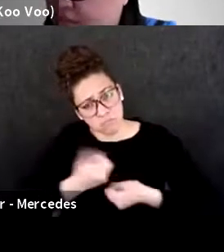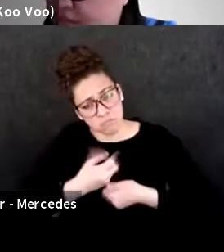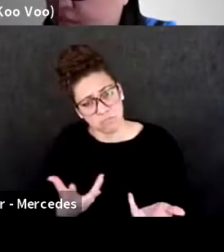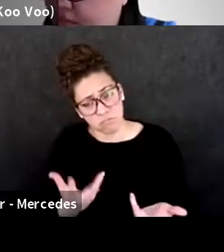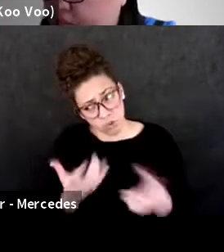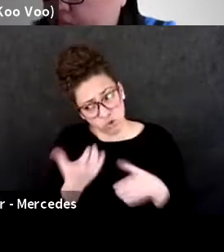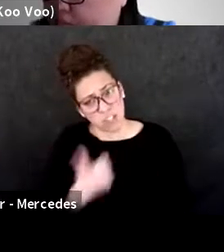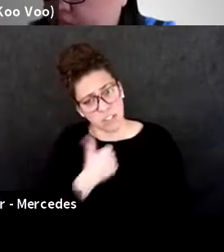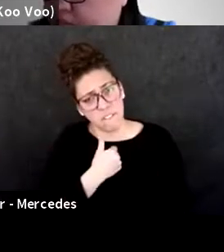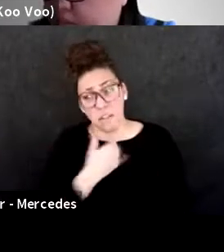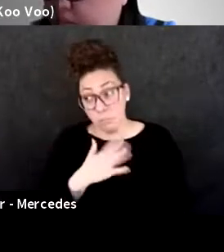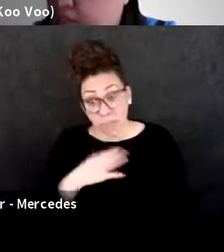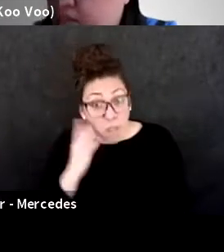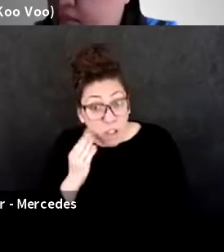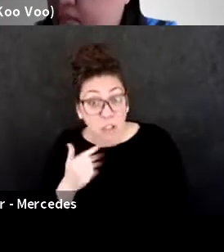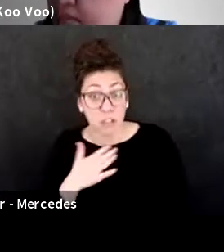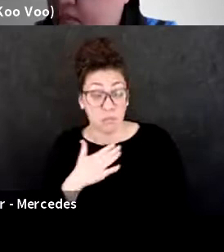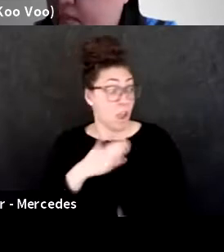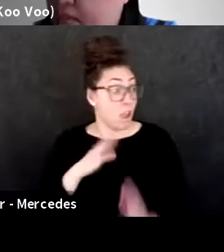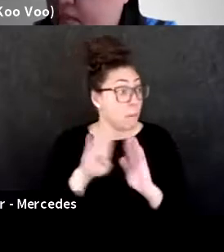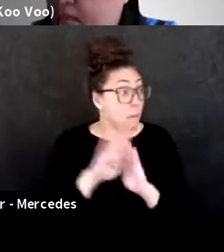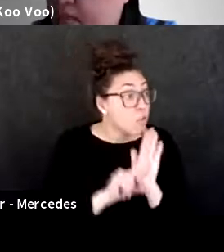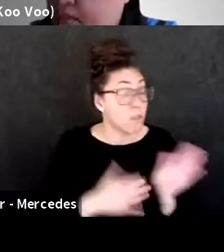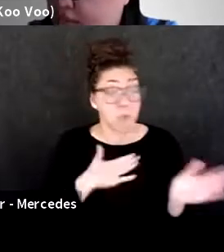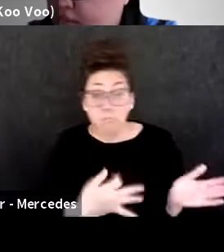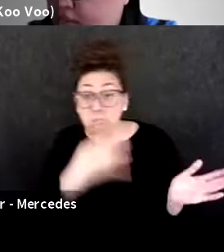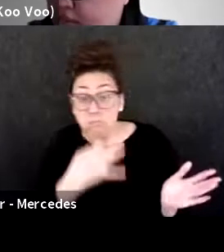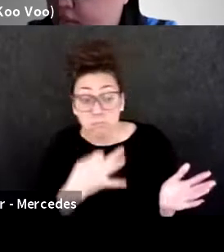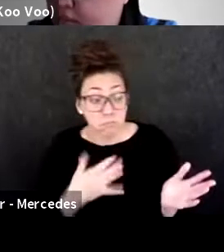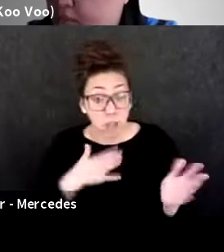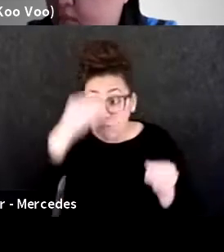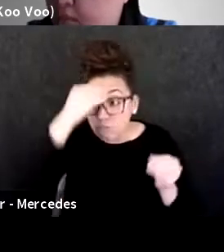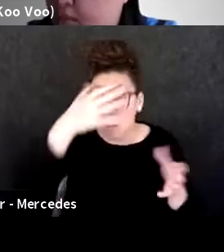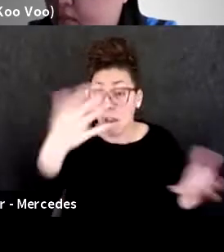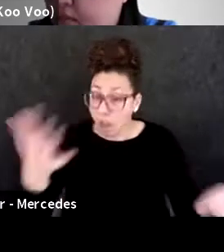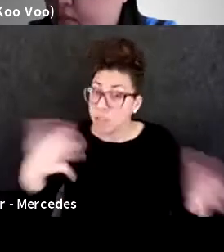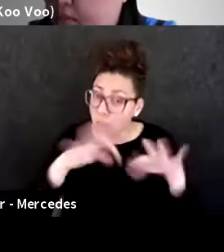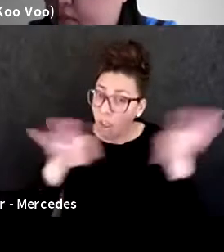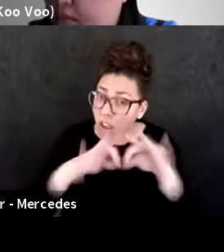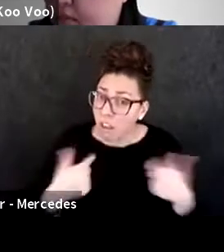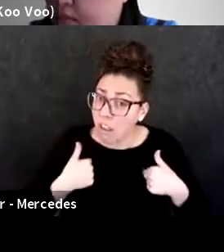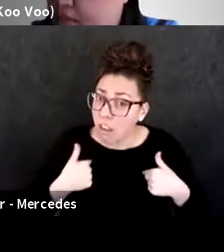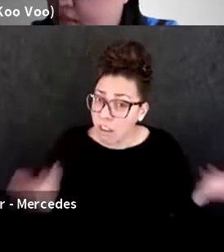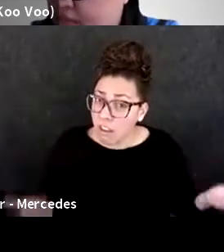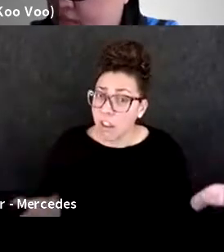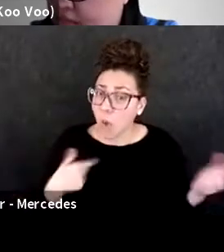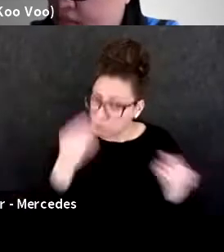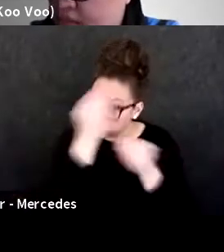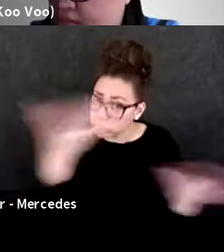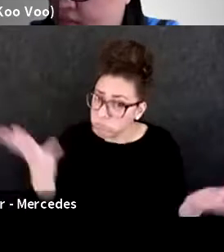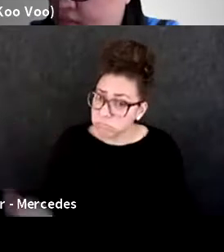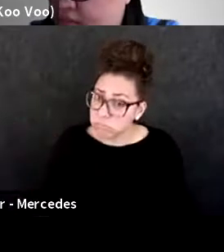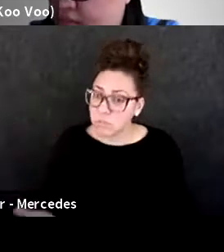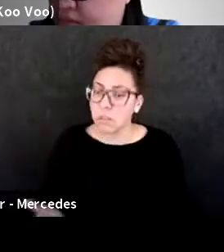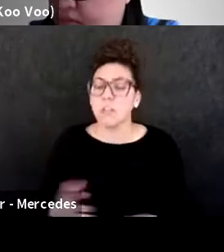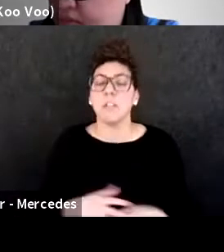expertise has a place in what you can contribute to the department or to the meeting. For me, I've been finding myself over these past few years as I step